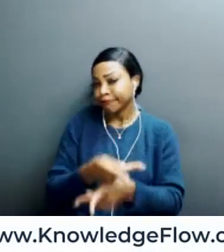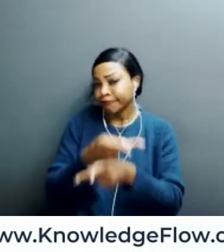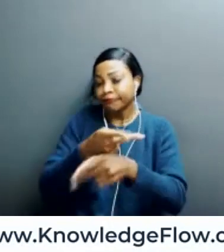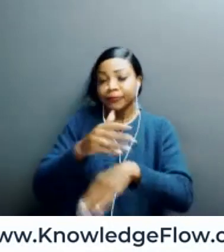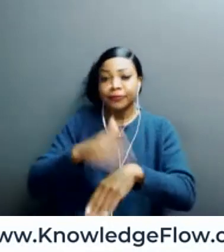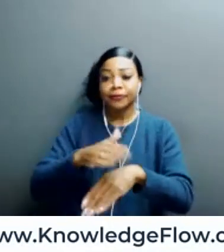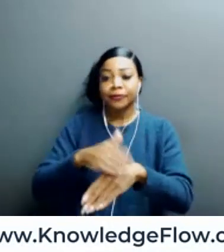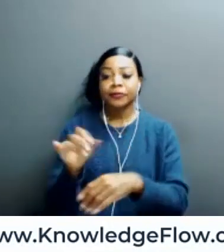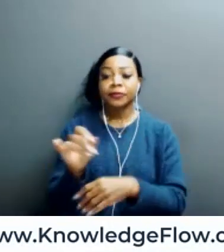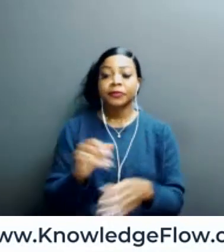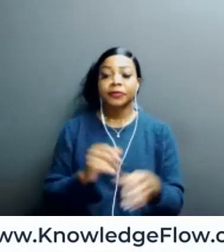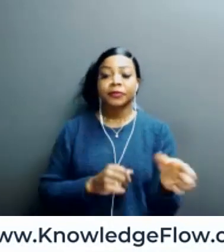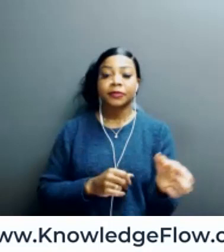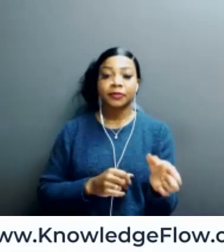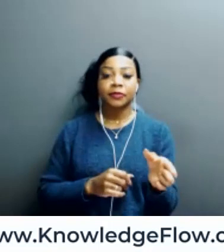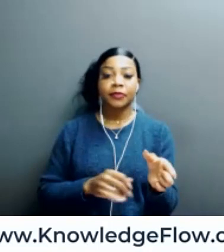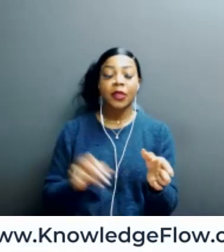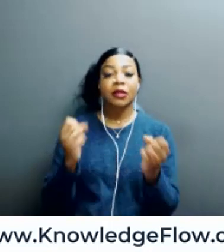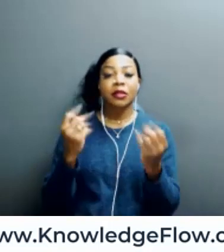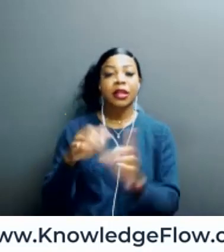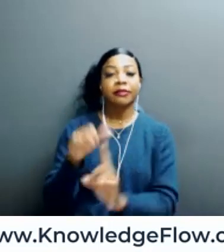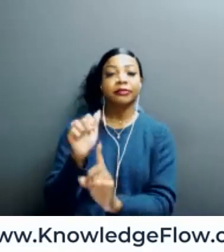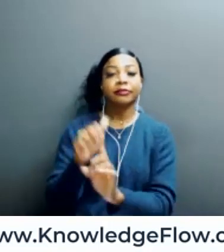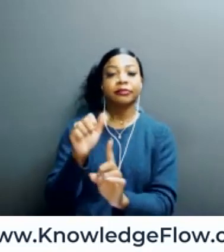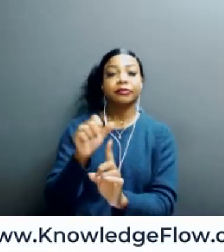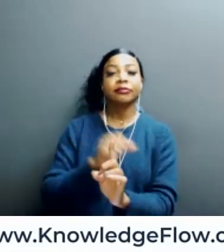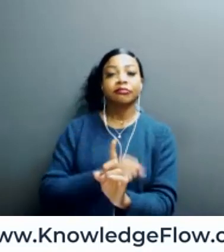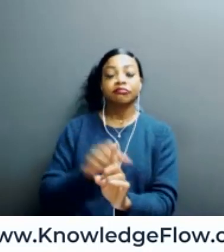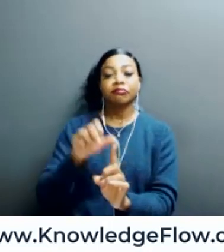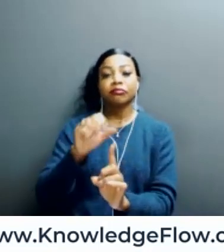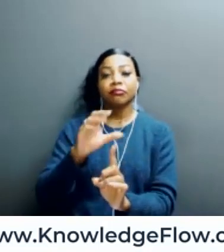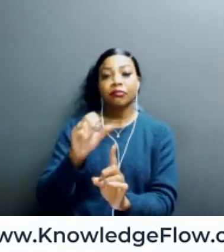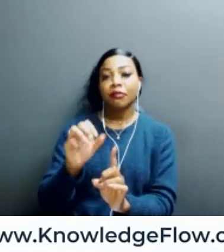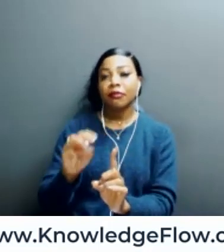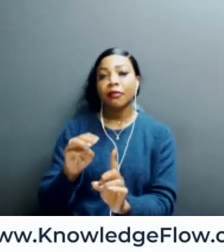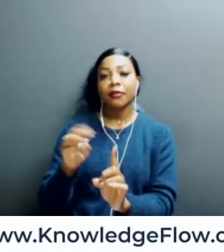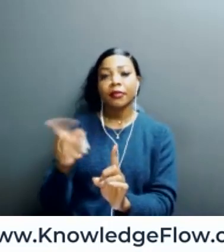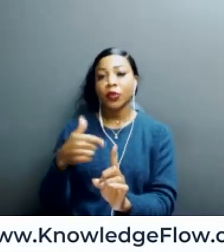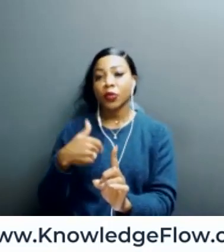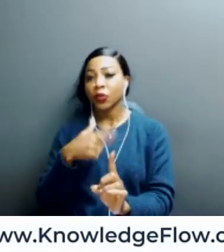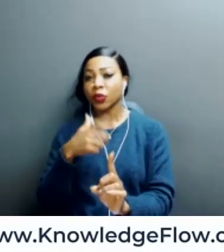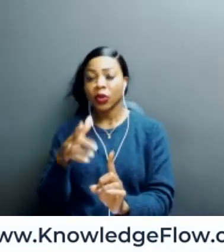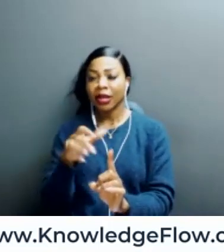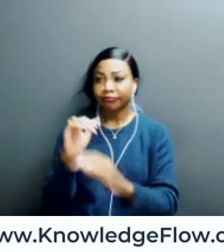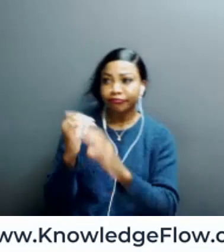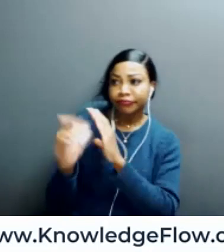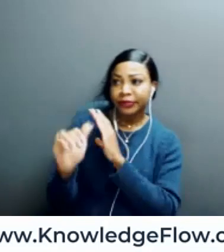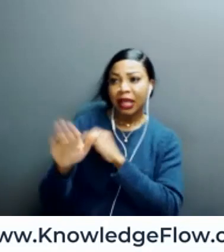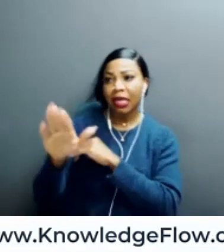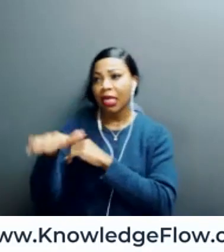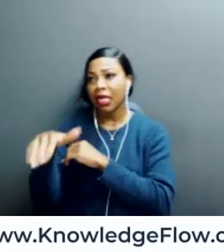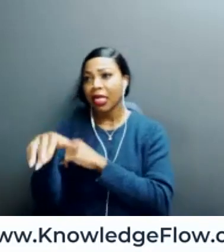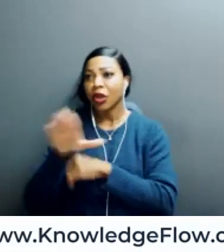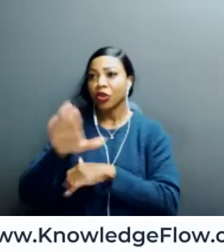say around um a lot of the scams that are trying to play on our emotions you know make you feel like someone's in harm or or needs